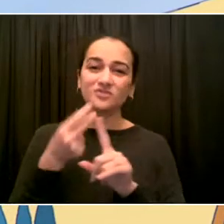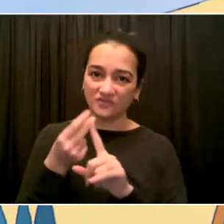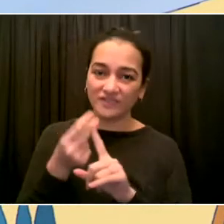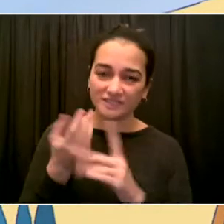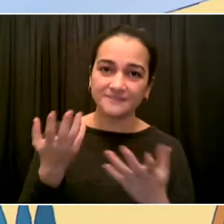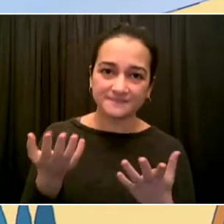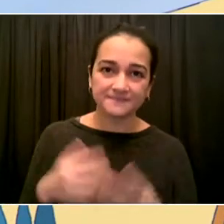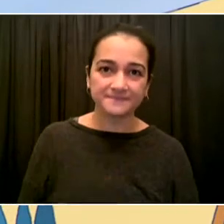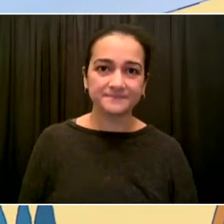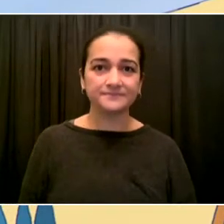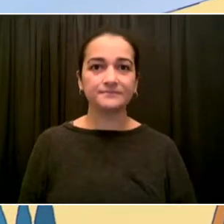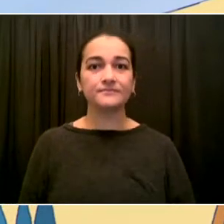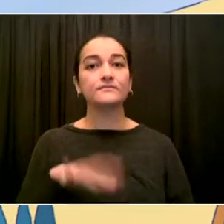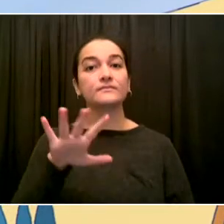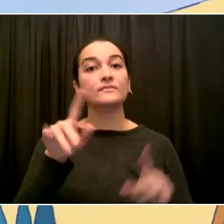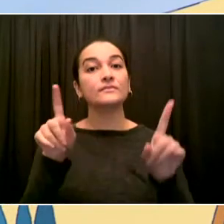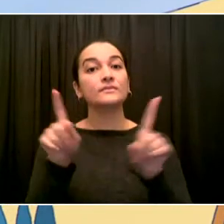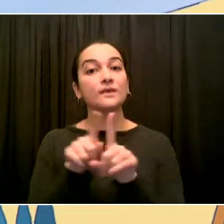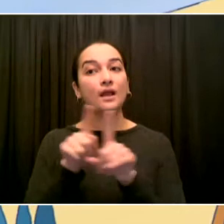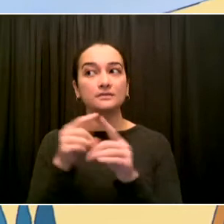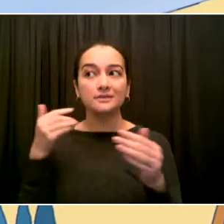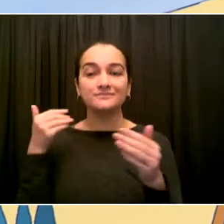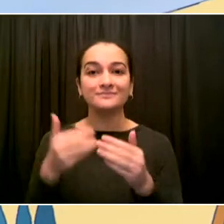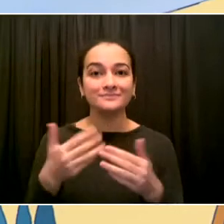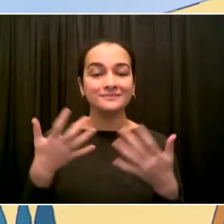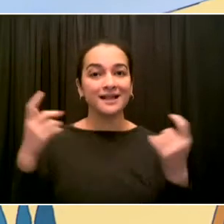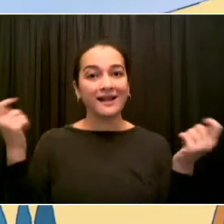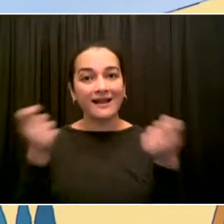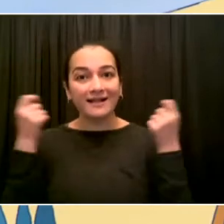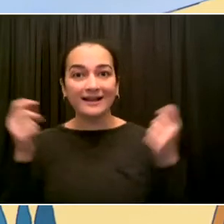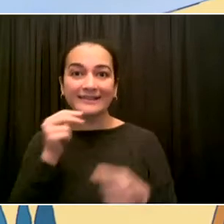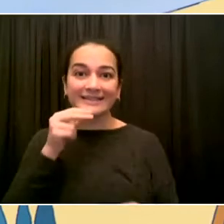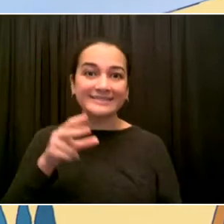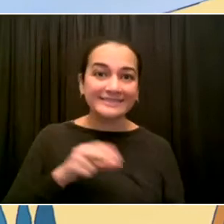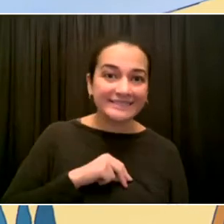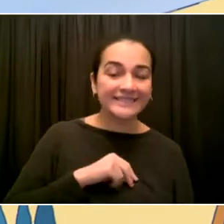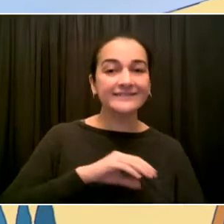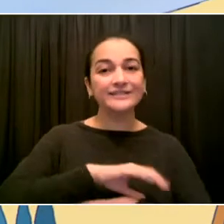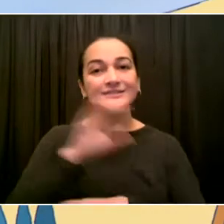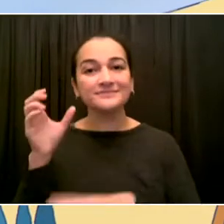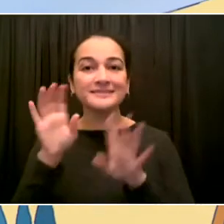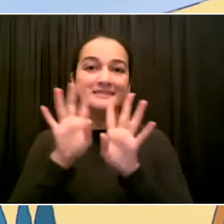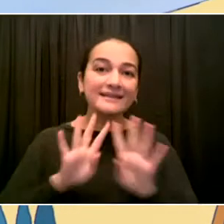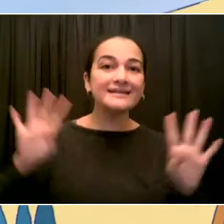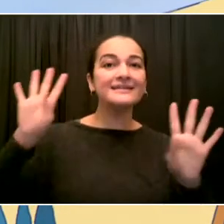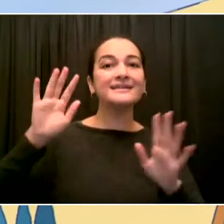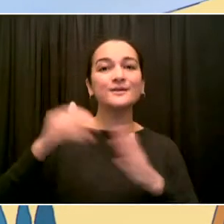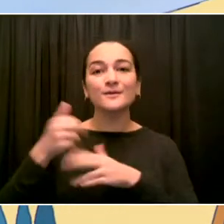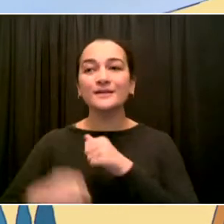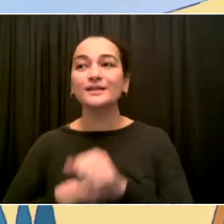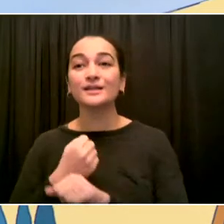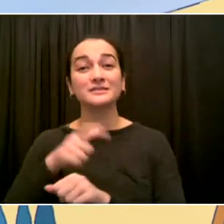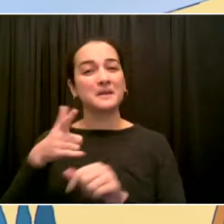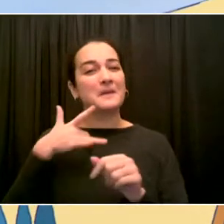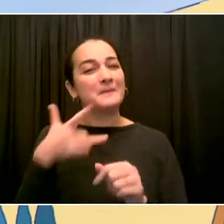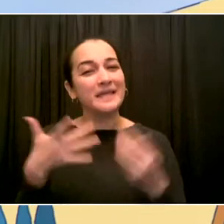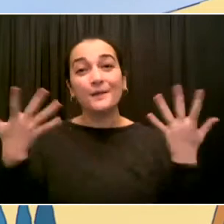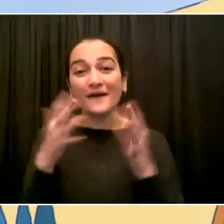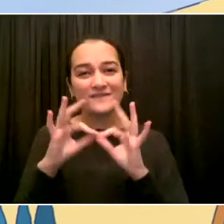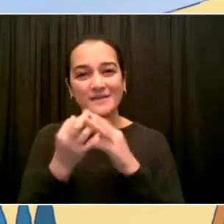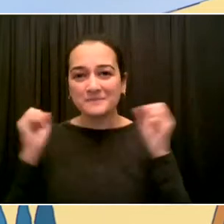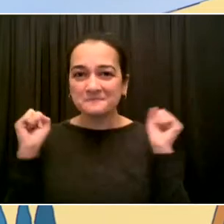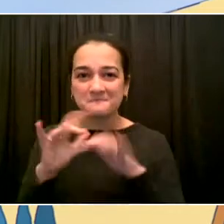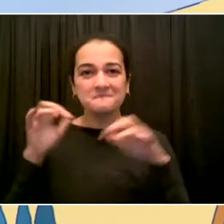with our family. We haven't seen a lot of our loved ones in a long time. The way to be safe and gather together is to get the booster.